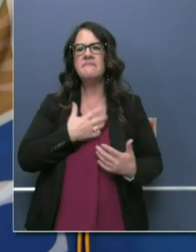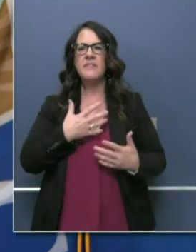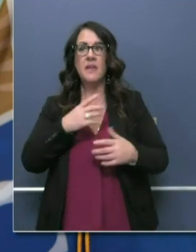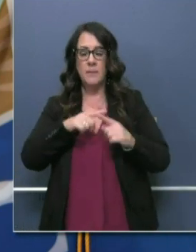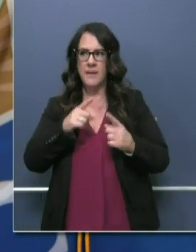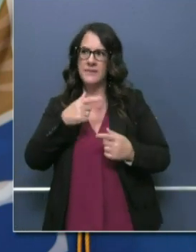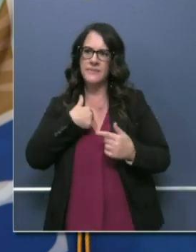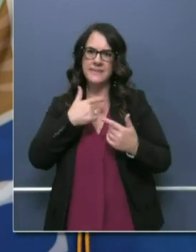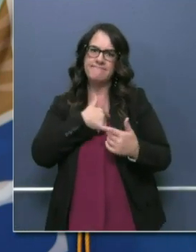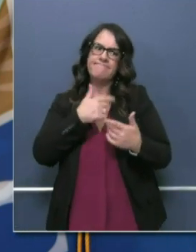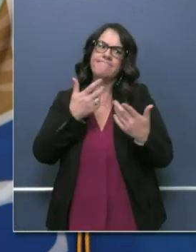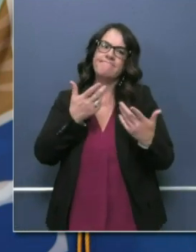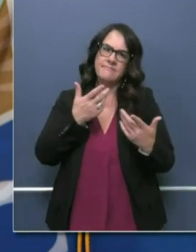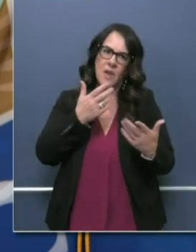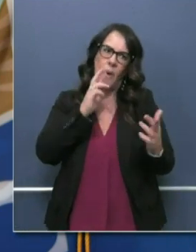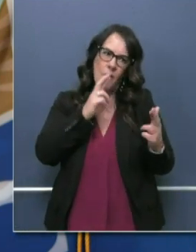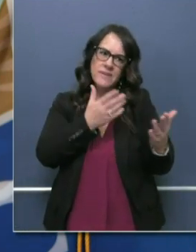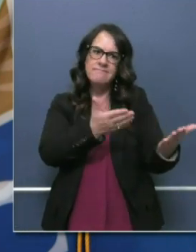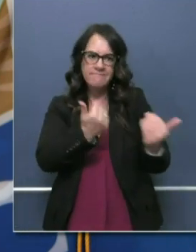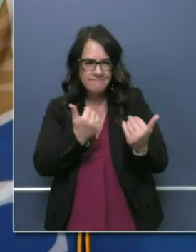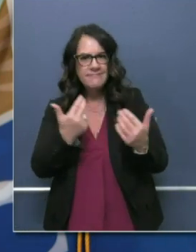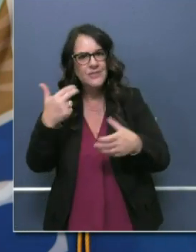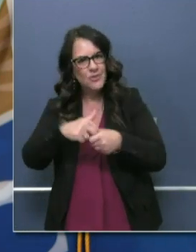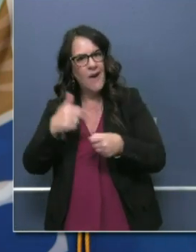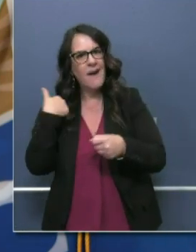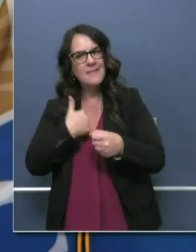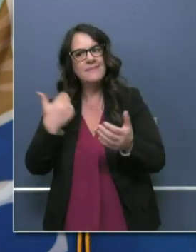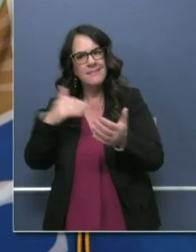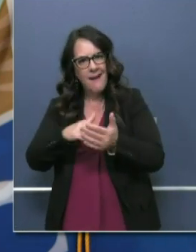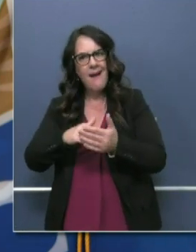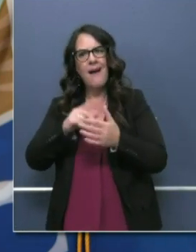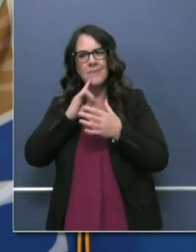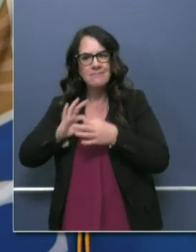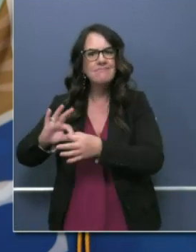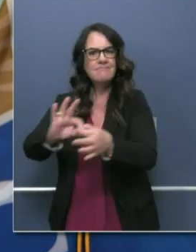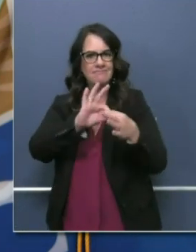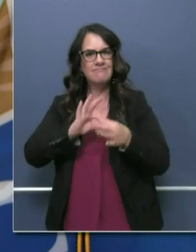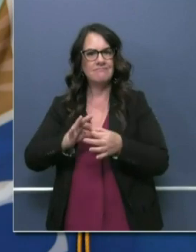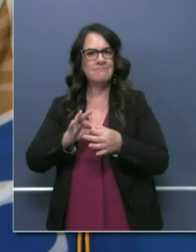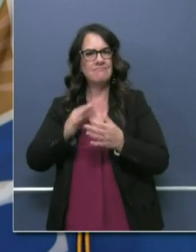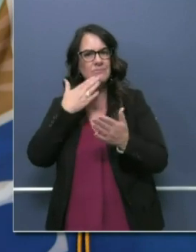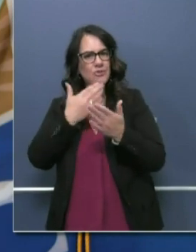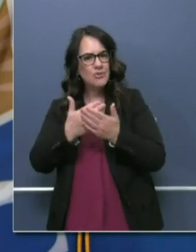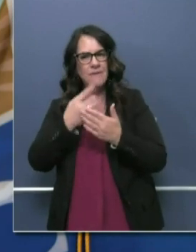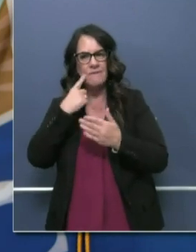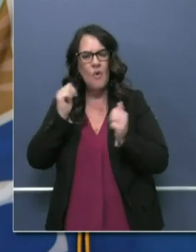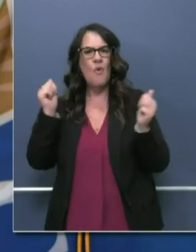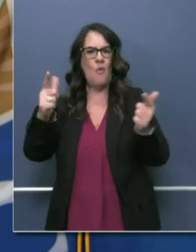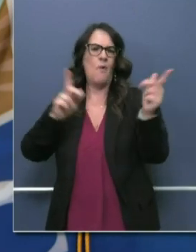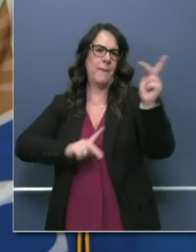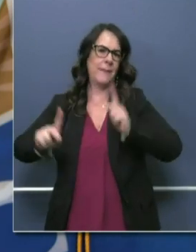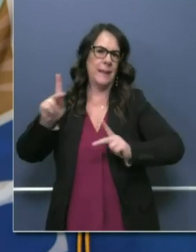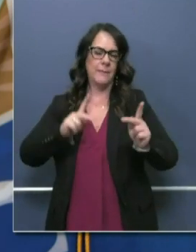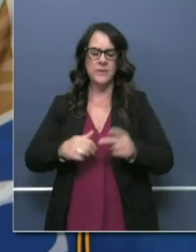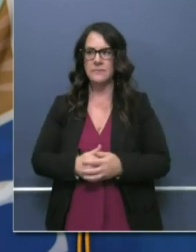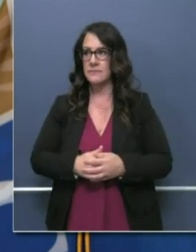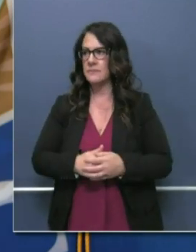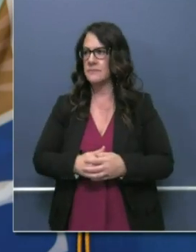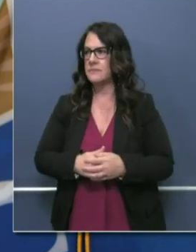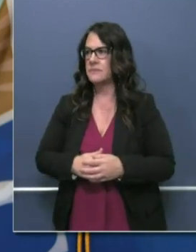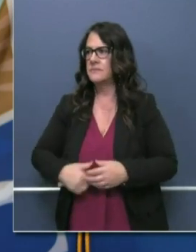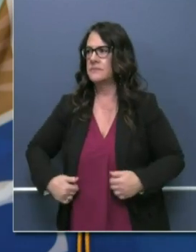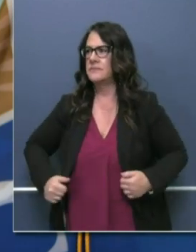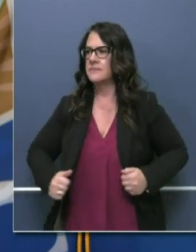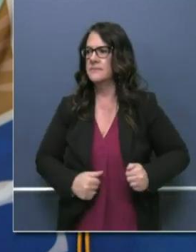been just extraordinary, and of course our team I couldn't be more complimentary of. Dr. Angel showed you just briefly before we open up to